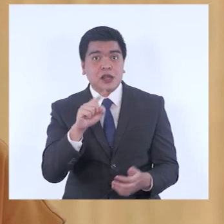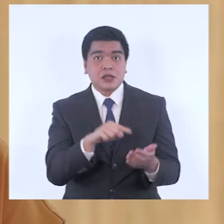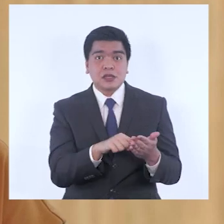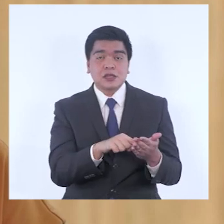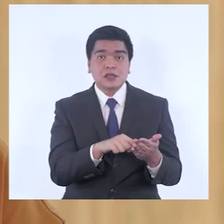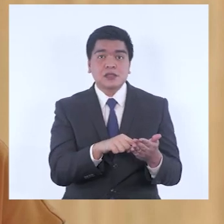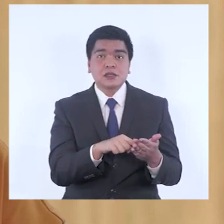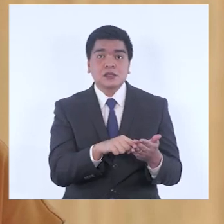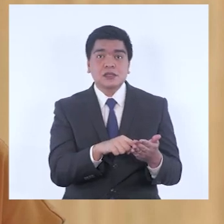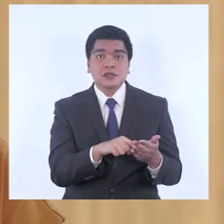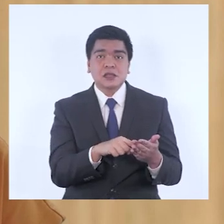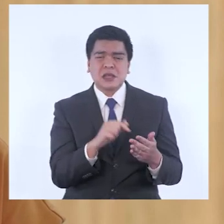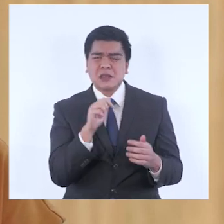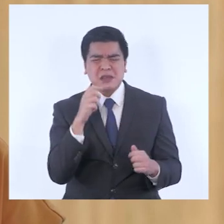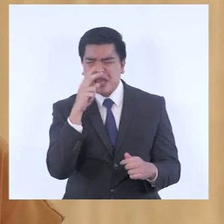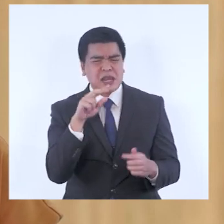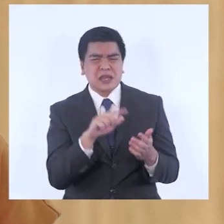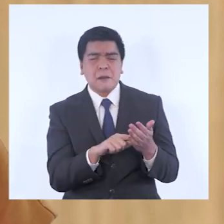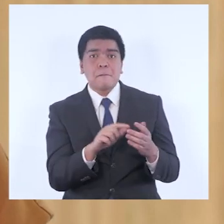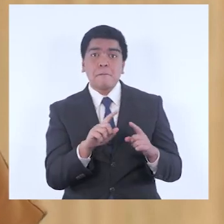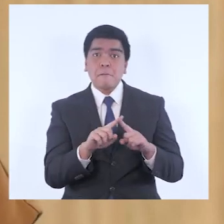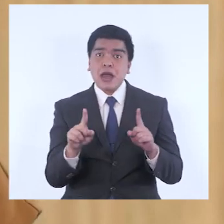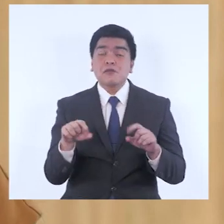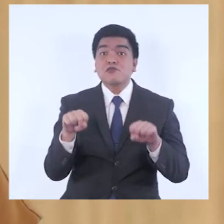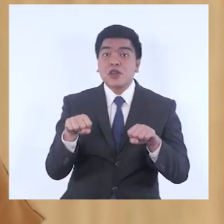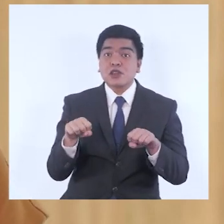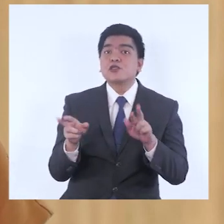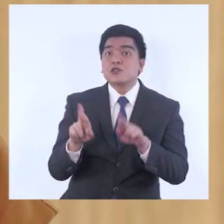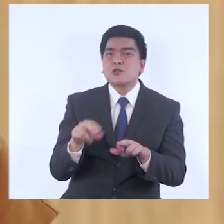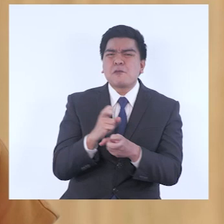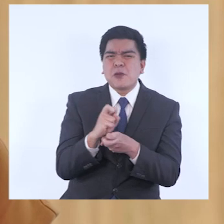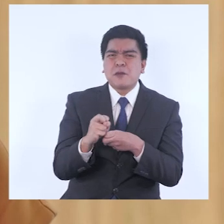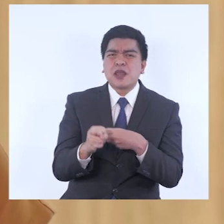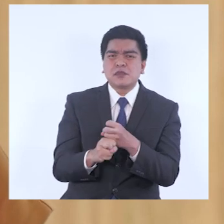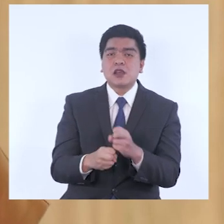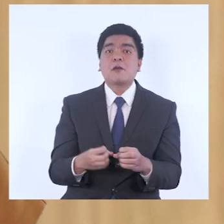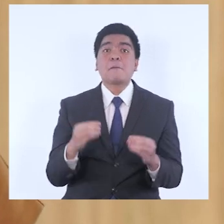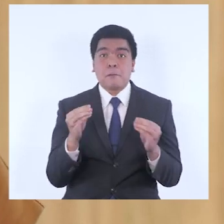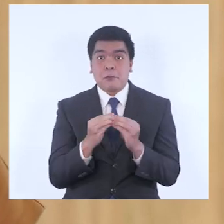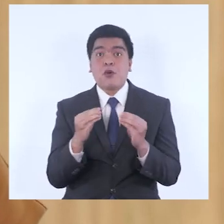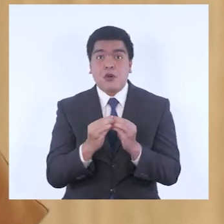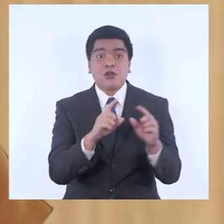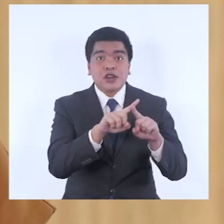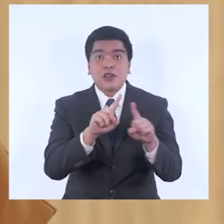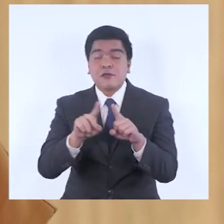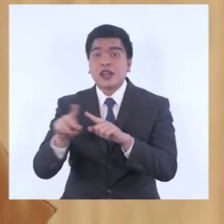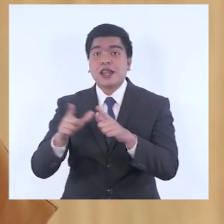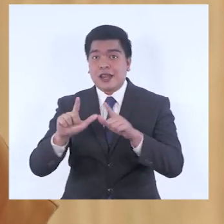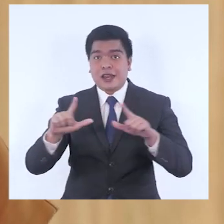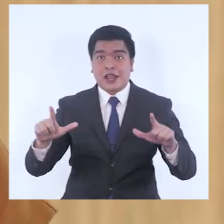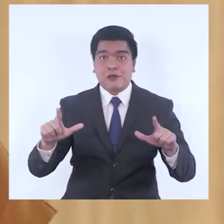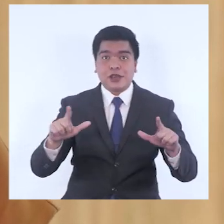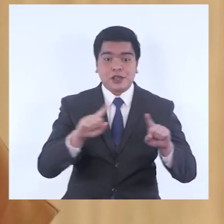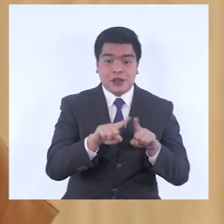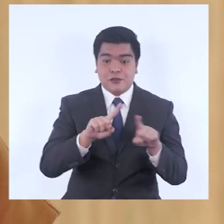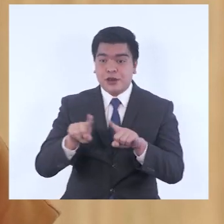potential disasters. The more the diversity and differences are noted among the languages,